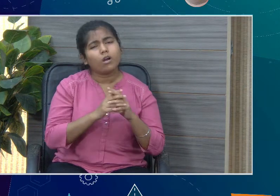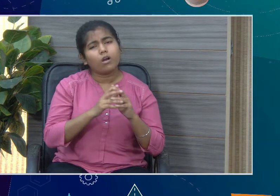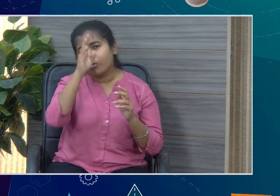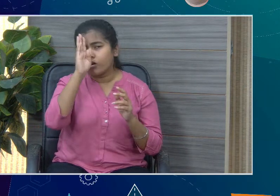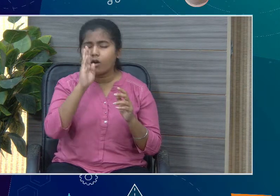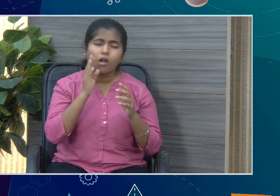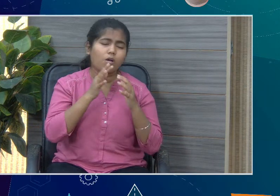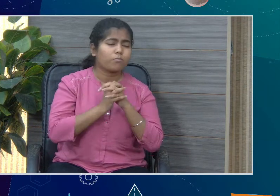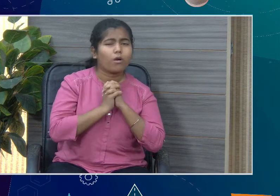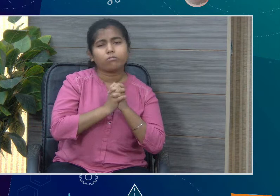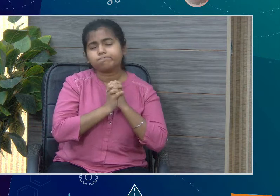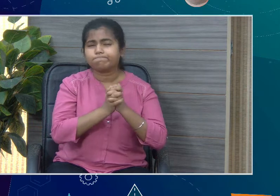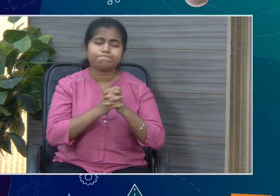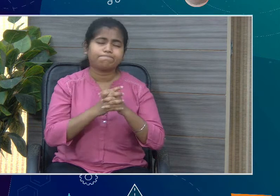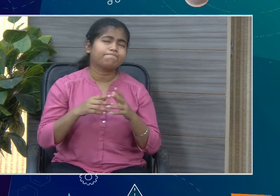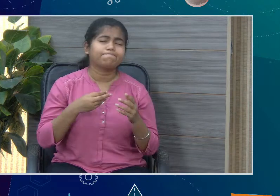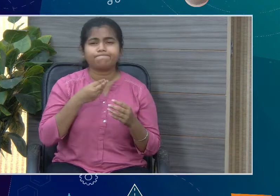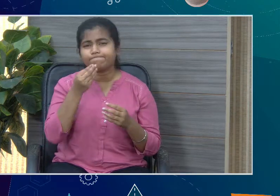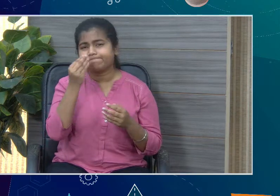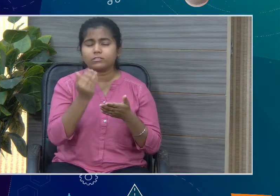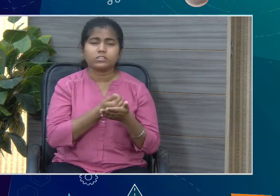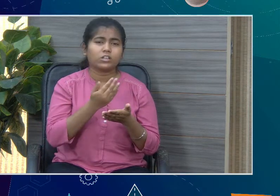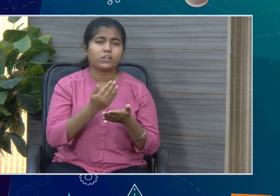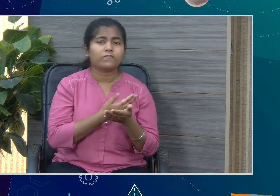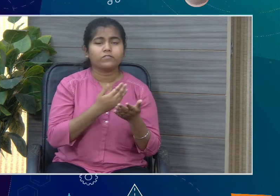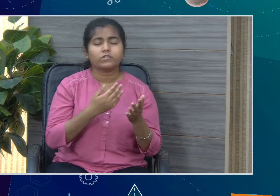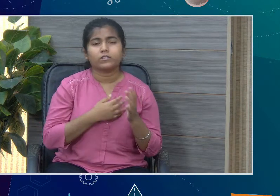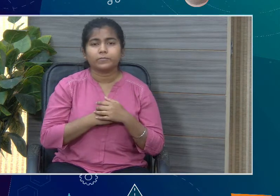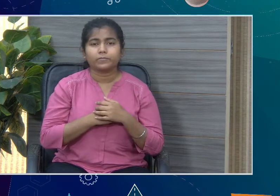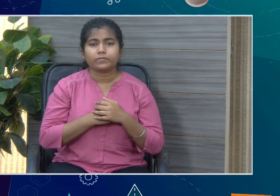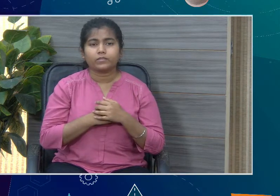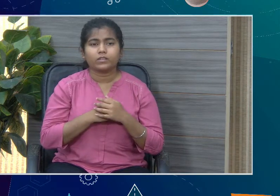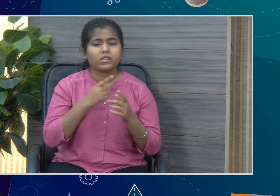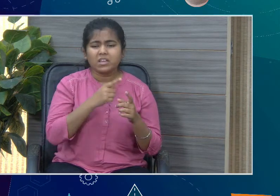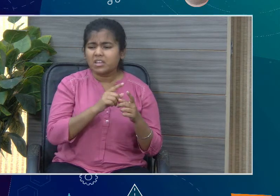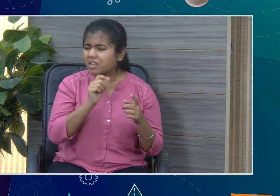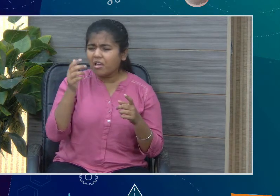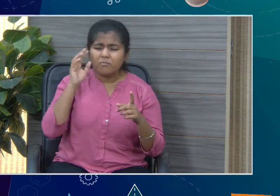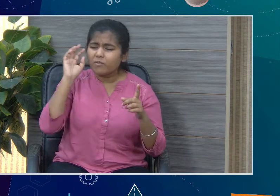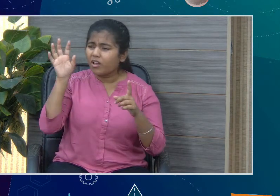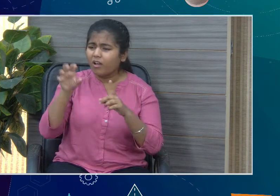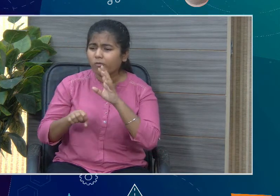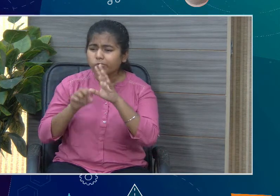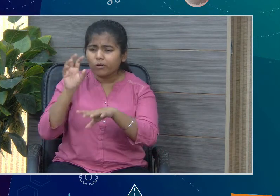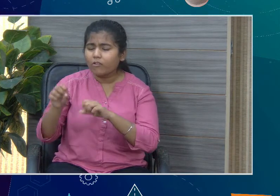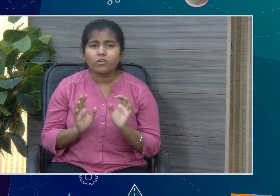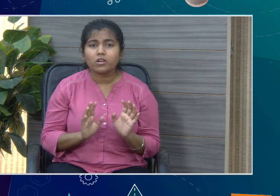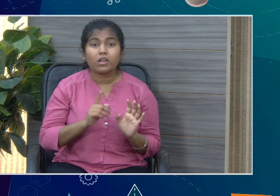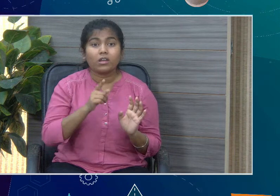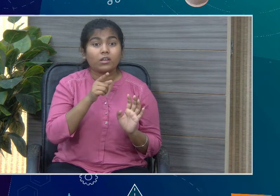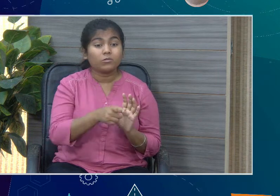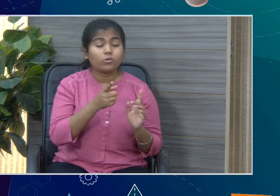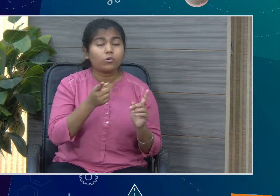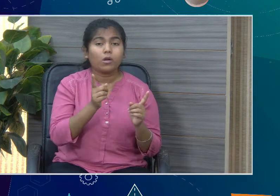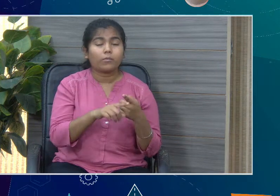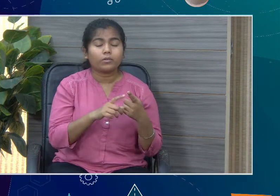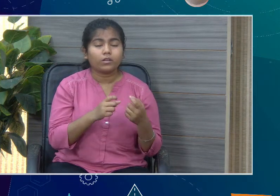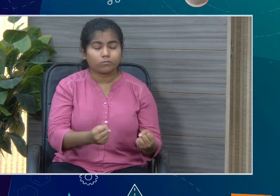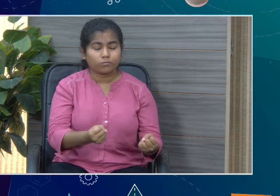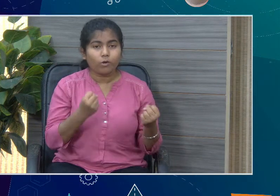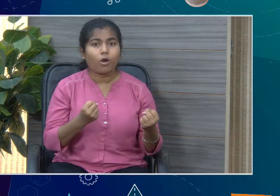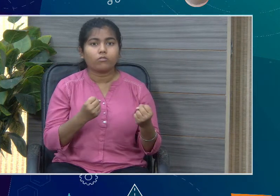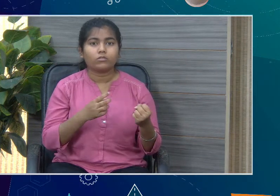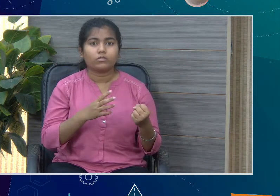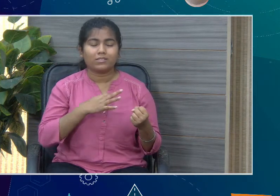God, and when he didn't find anyone, you know what happened? He became more bolder. He gained